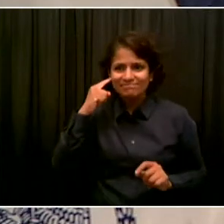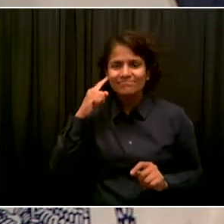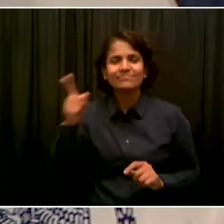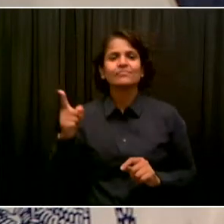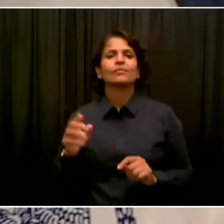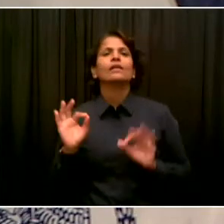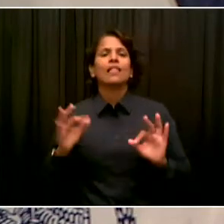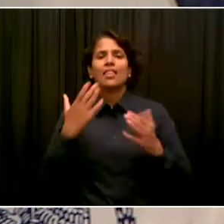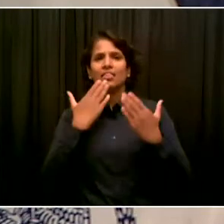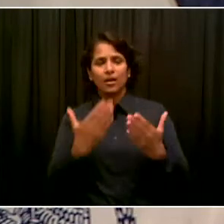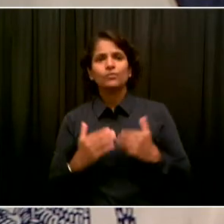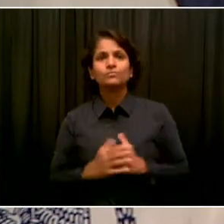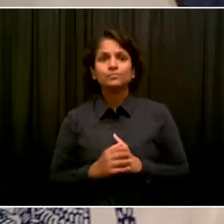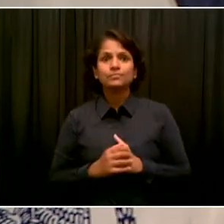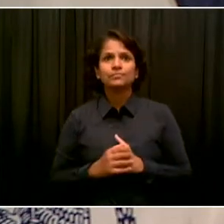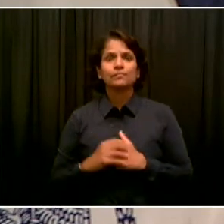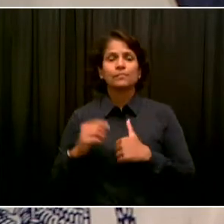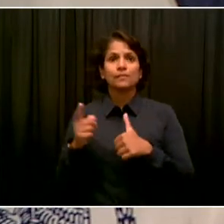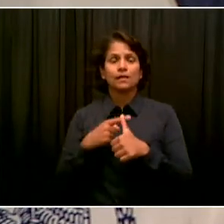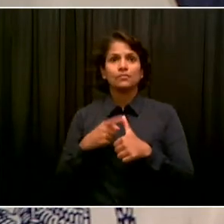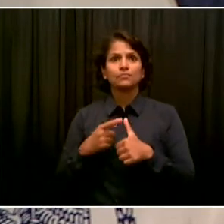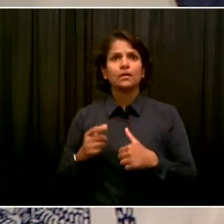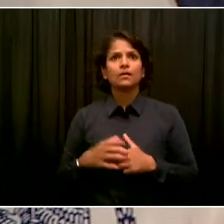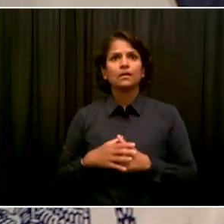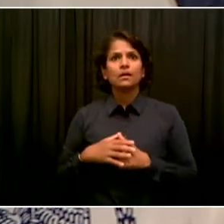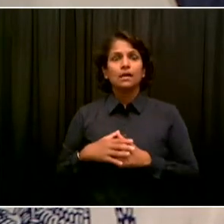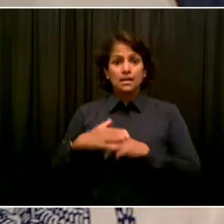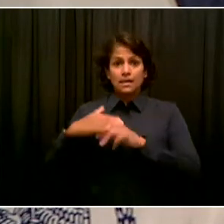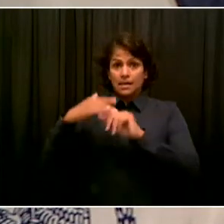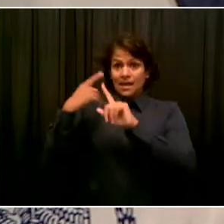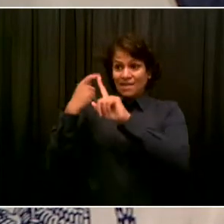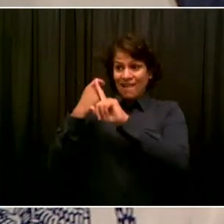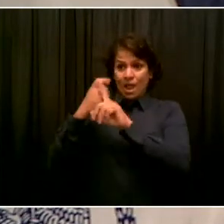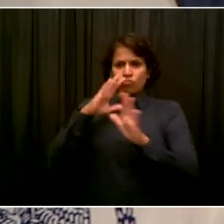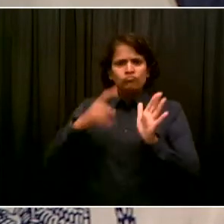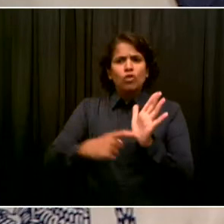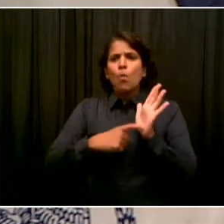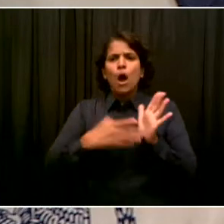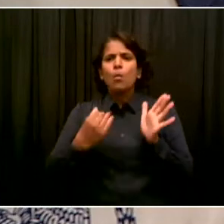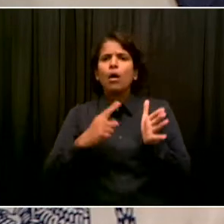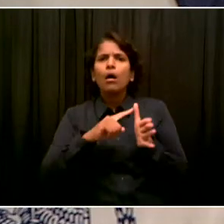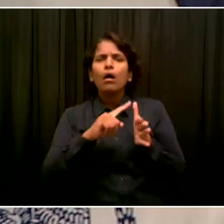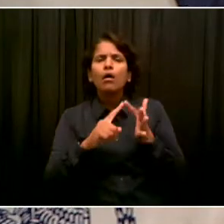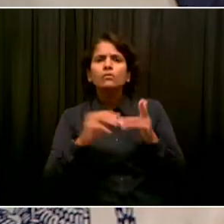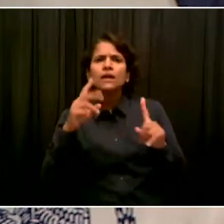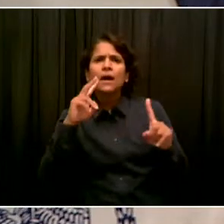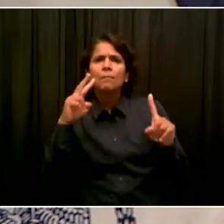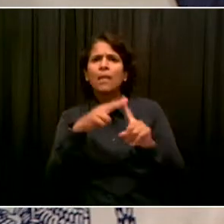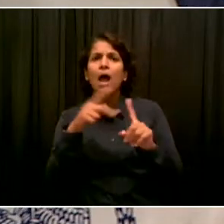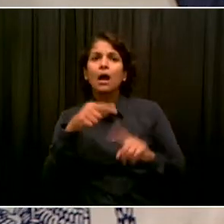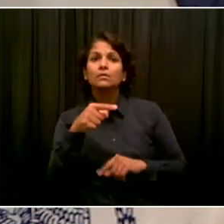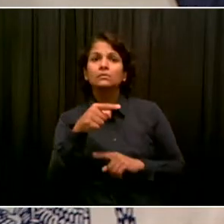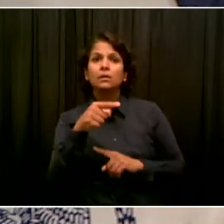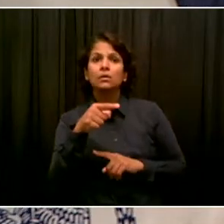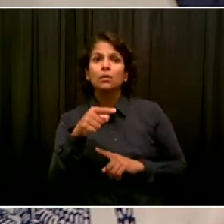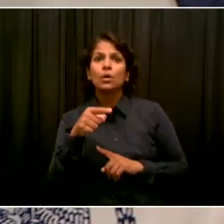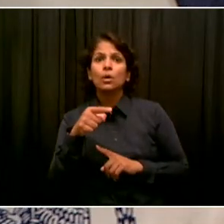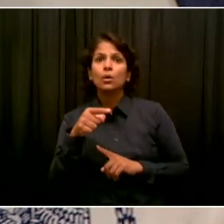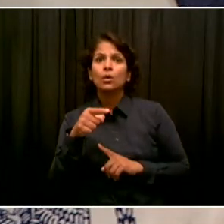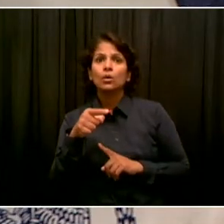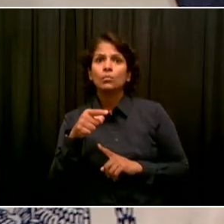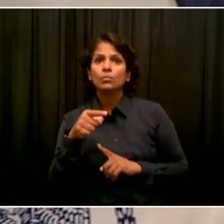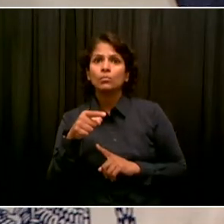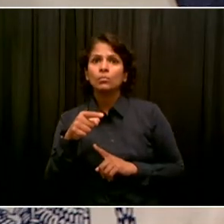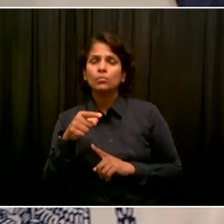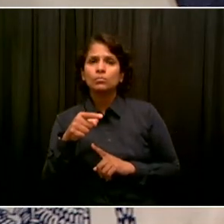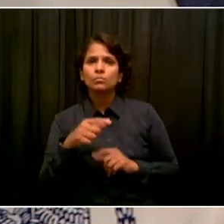ask about the vaccination requirement as it applies to the UN General Assembly meeting next week. The Russian ambassador